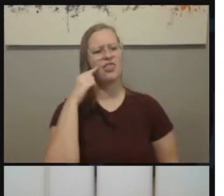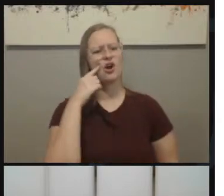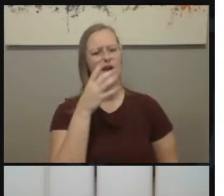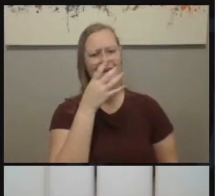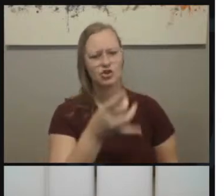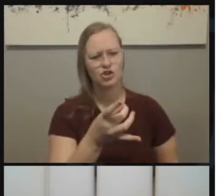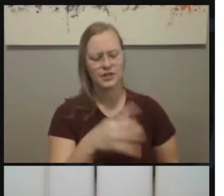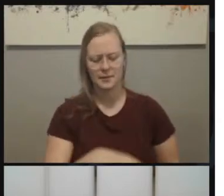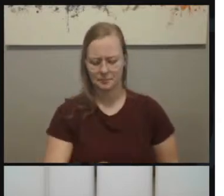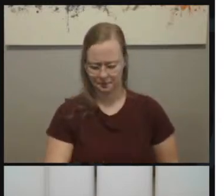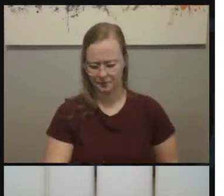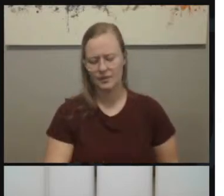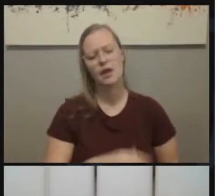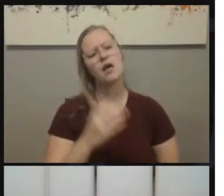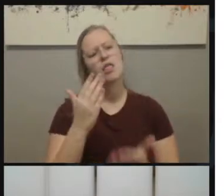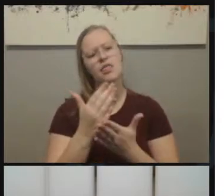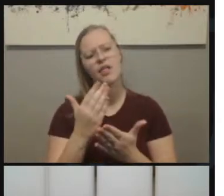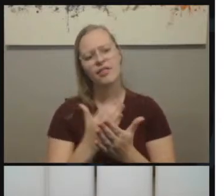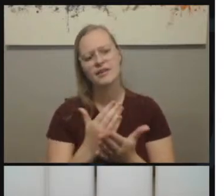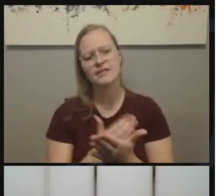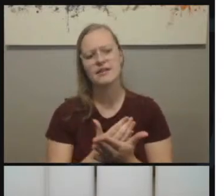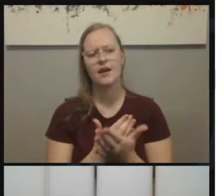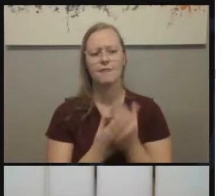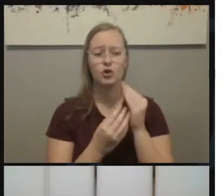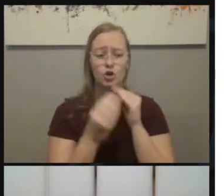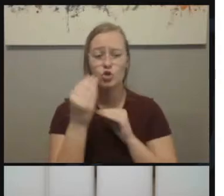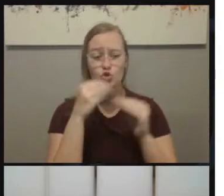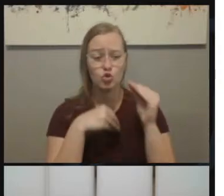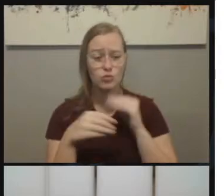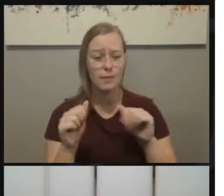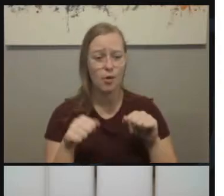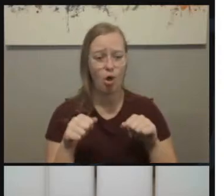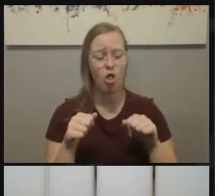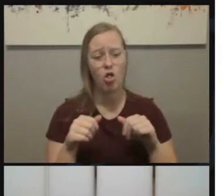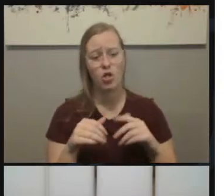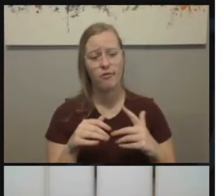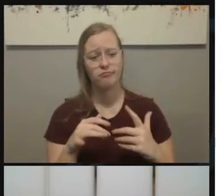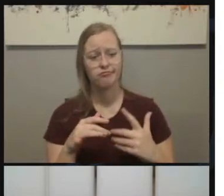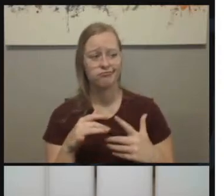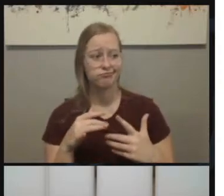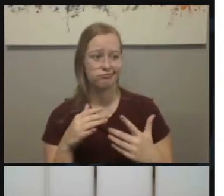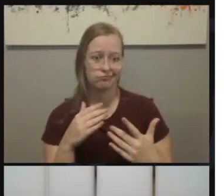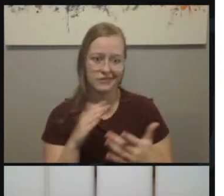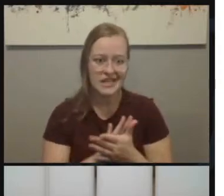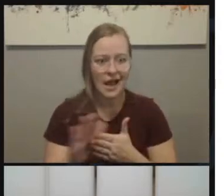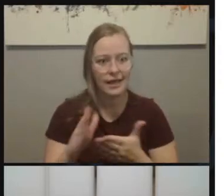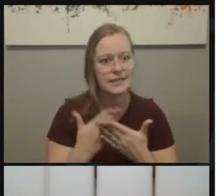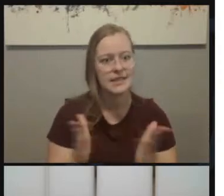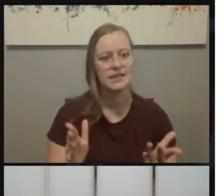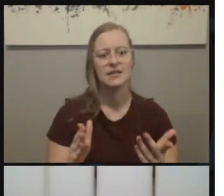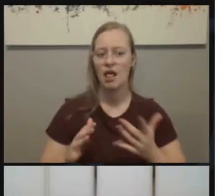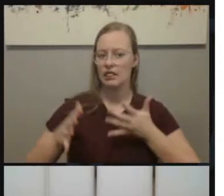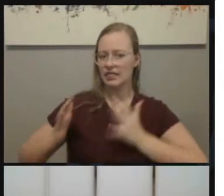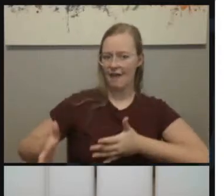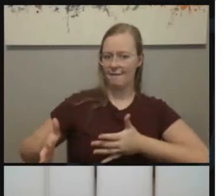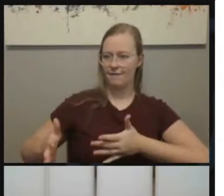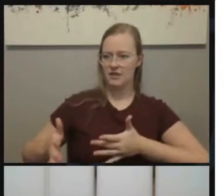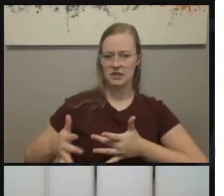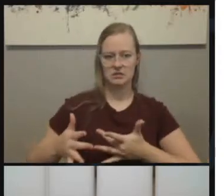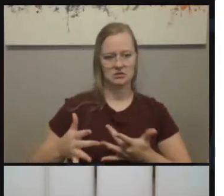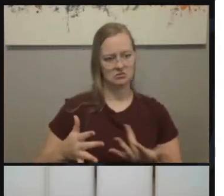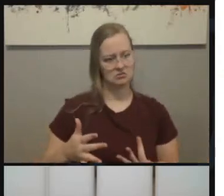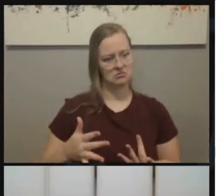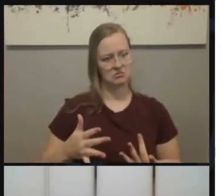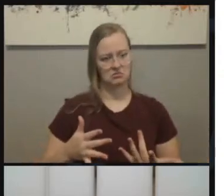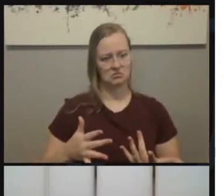list of consumable luxuries that were left behind by Richard Skinner.